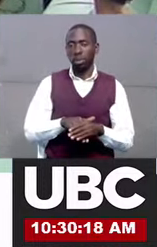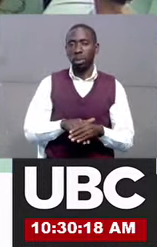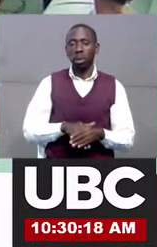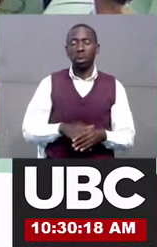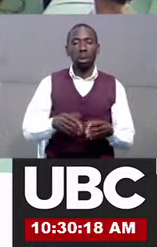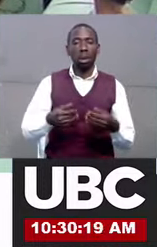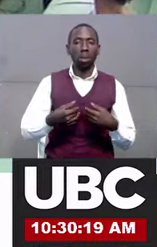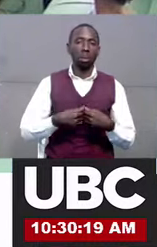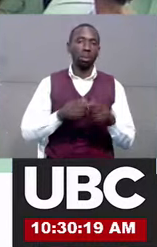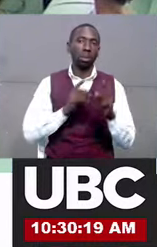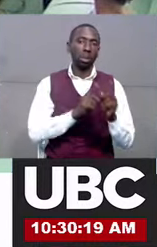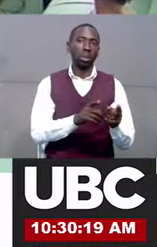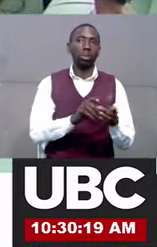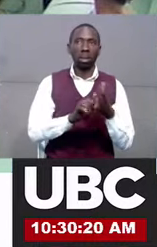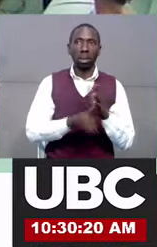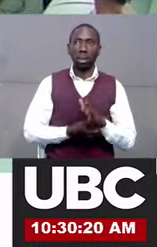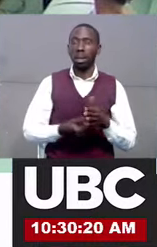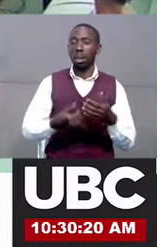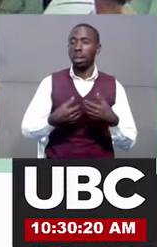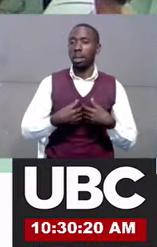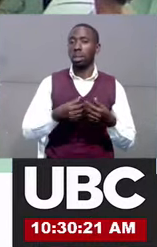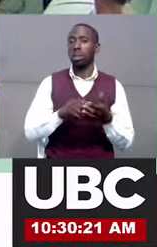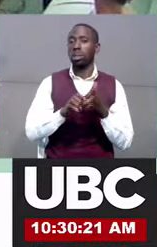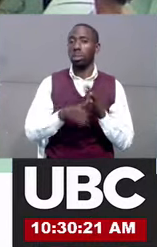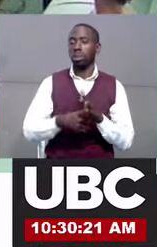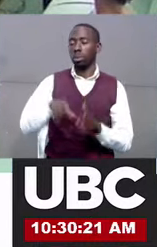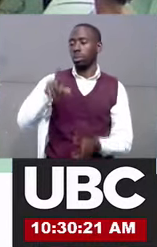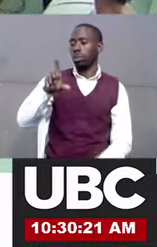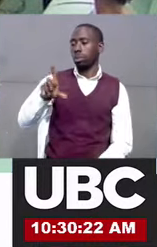there is a procedure matter. There was an issue from Lob.